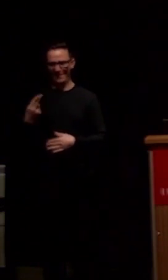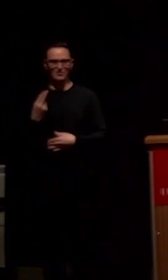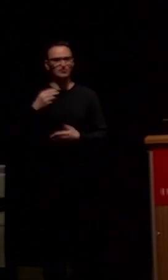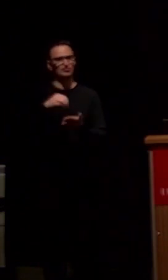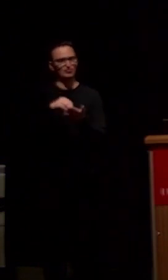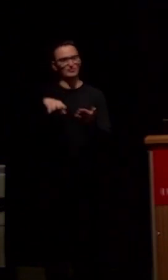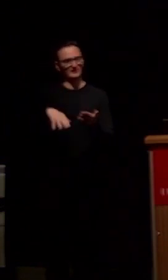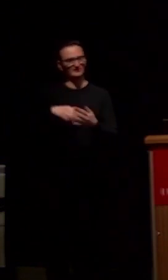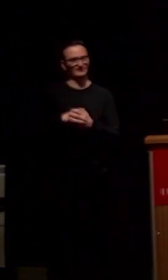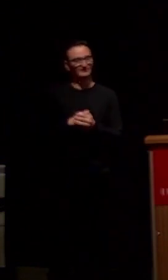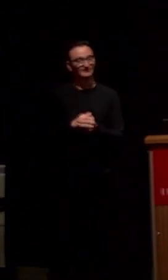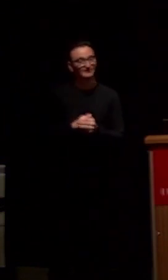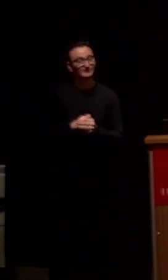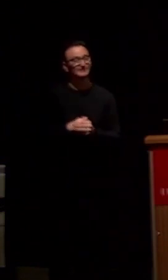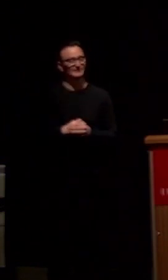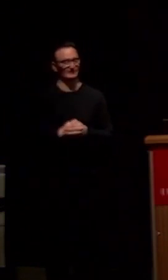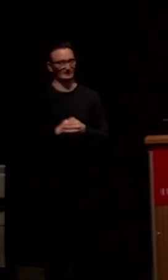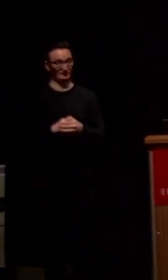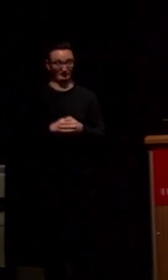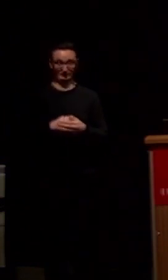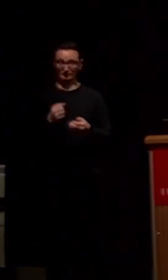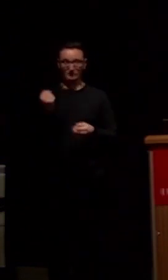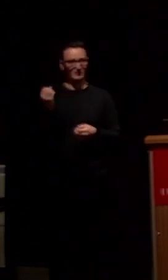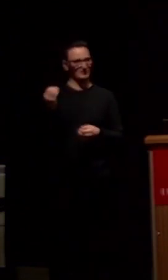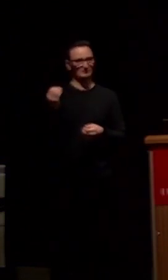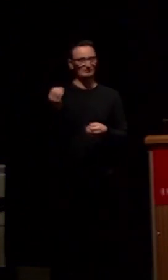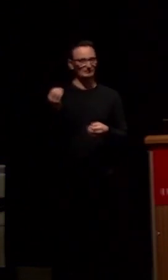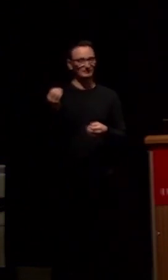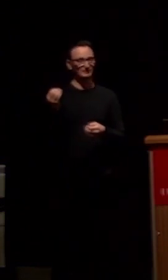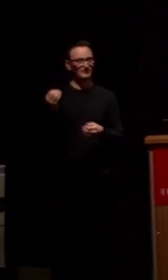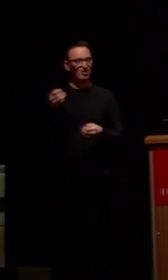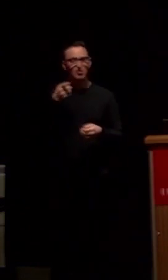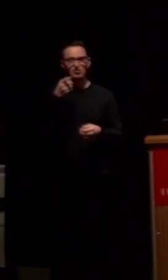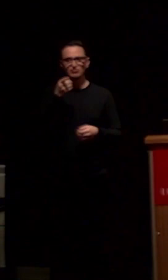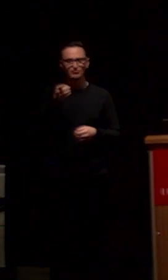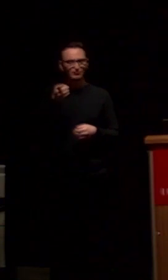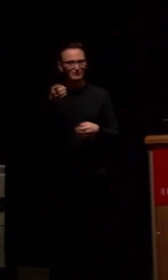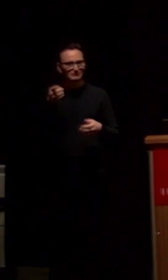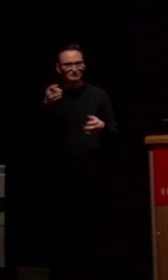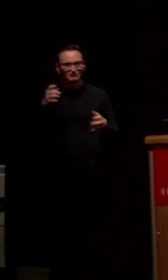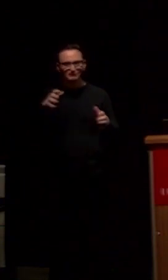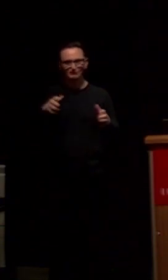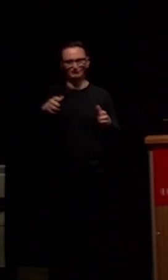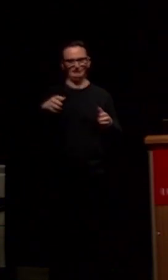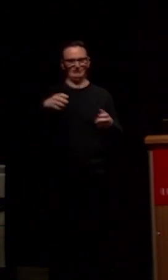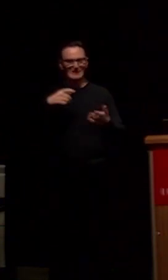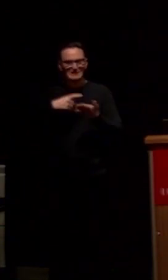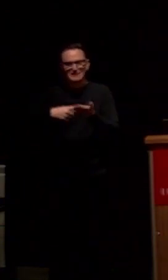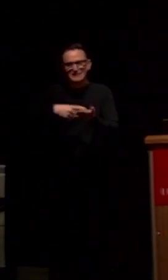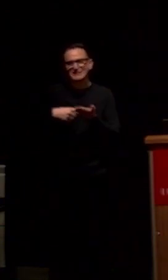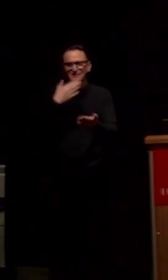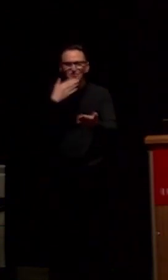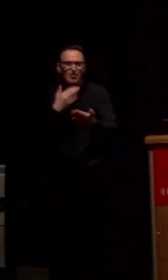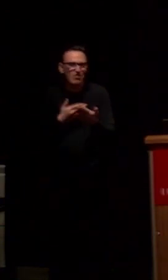It is also my mental health relief. Mm-hmm. So you've been unraveling some good things for us for today.